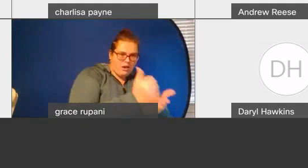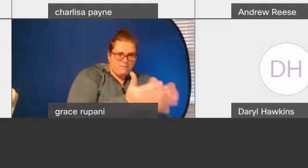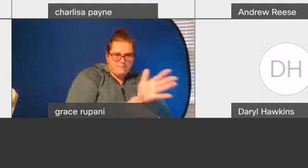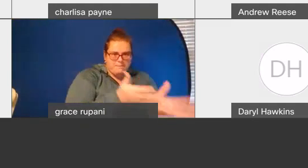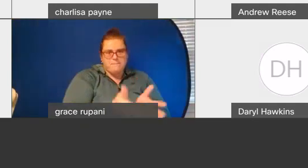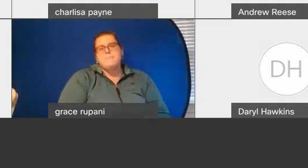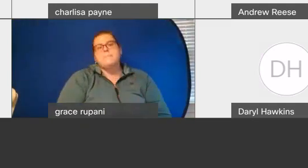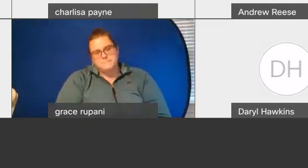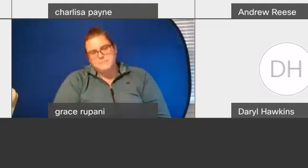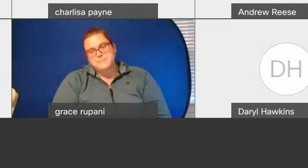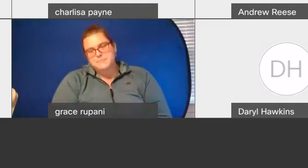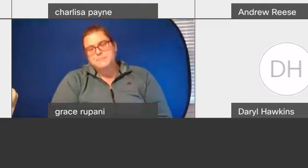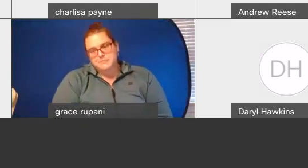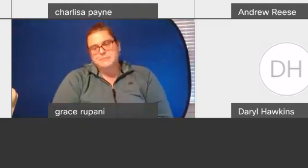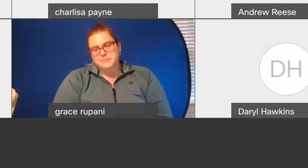Okay.